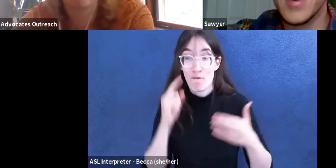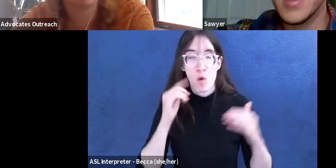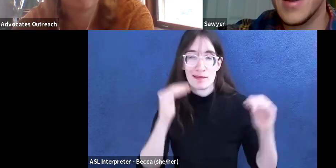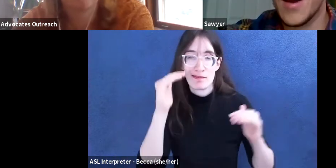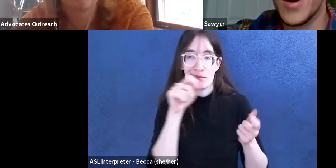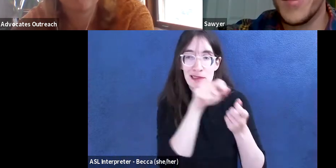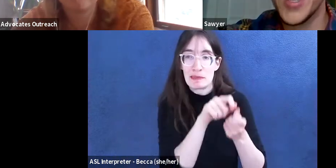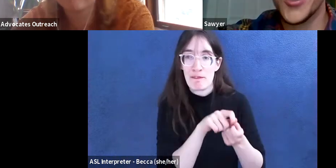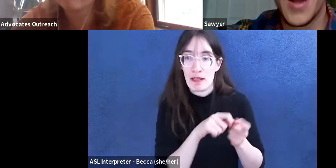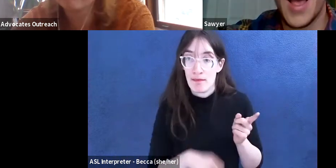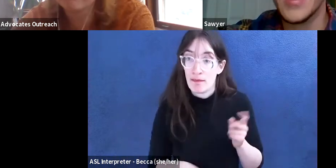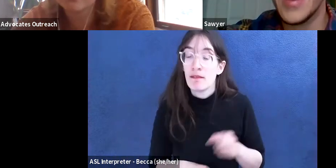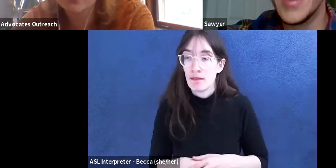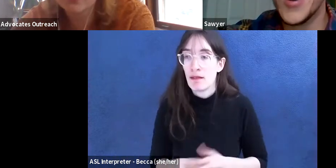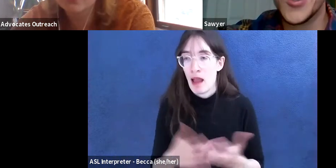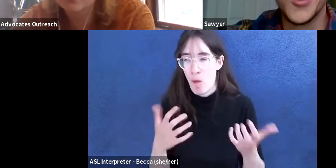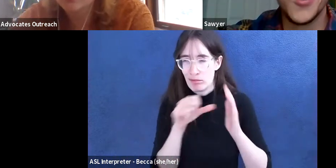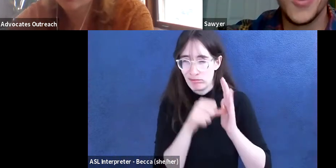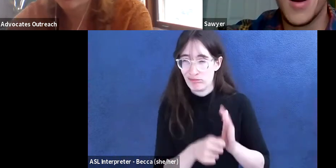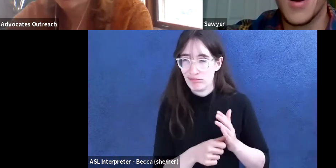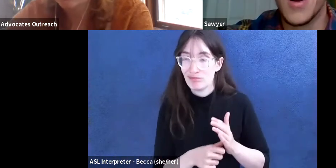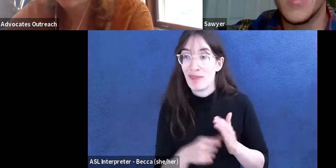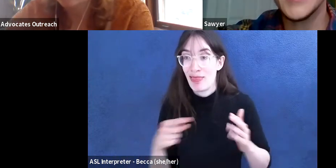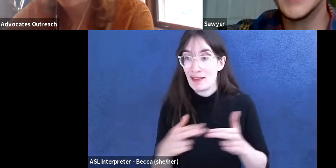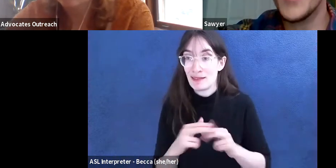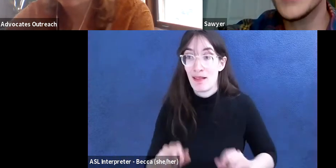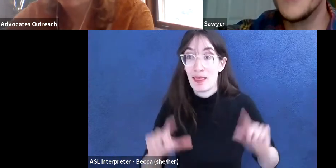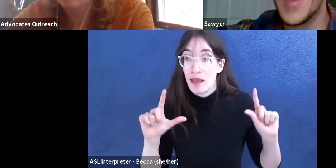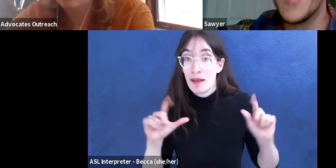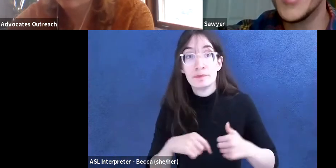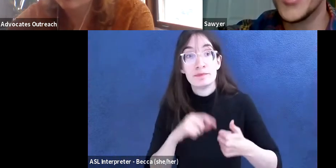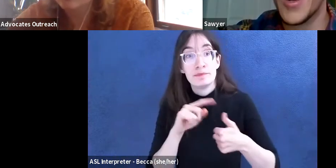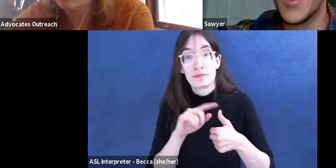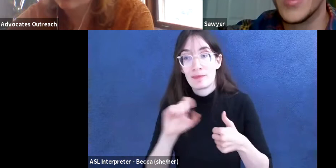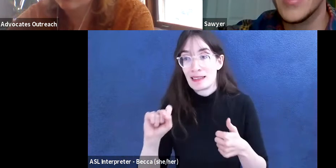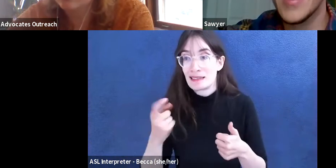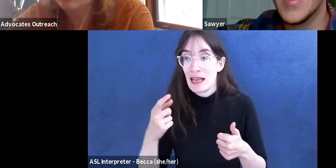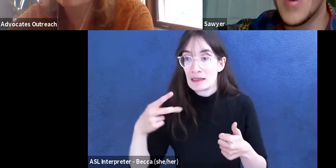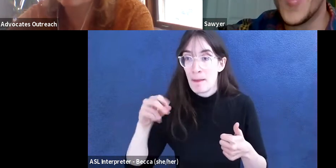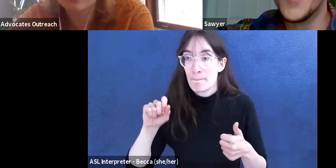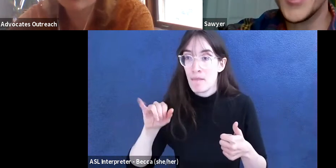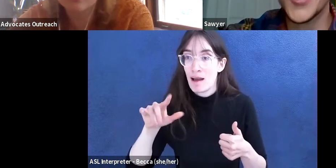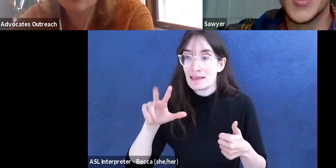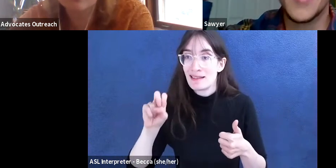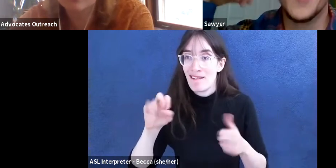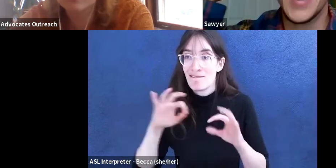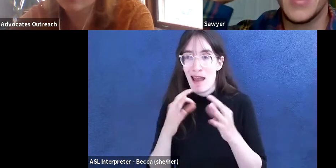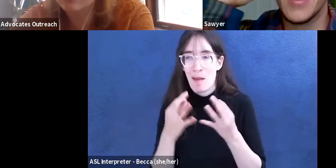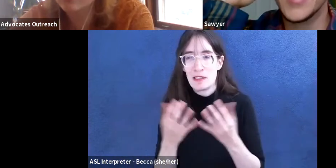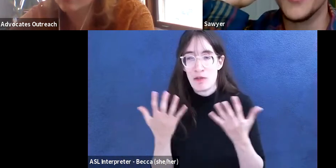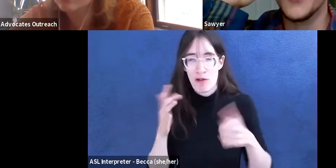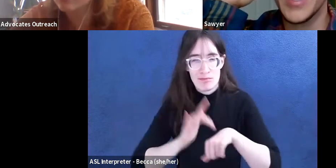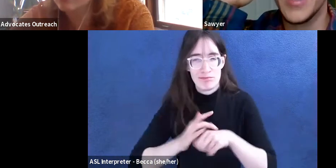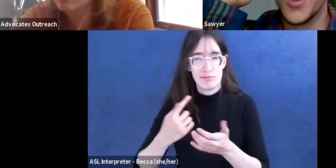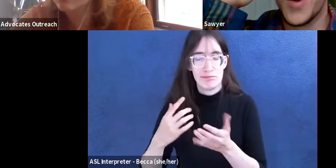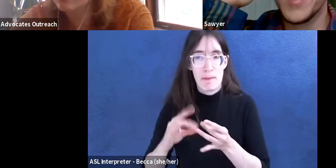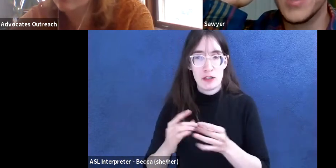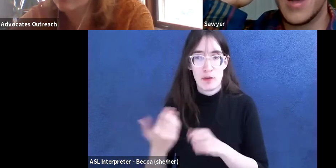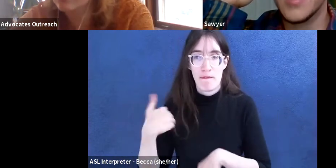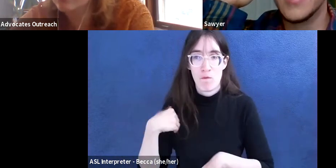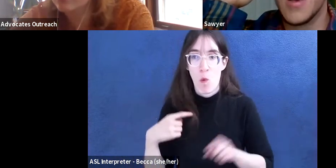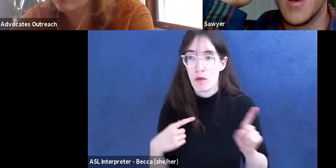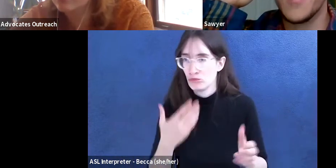Yeah, so that is another helpful one, especially with gender stuff, whether